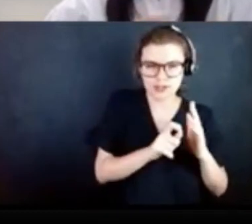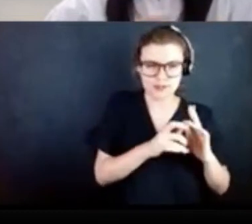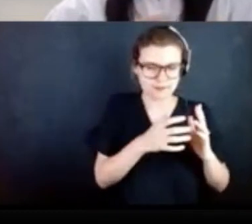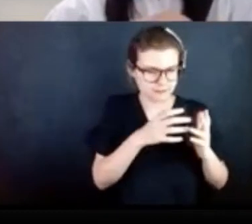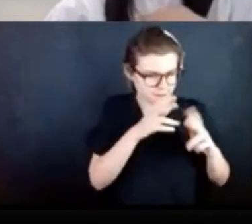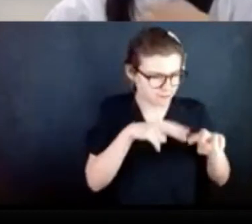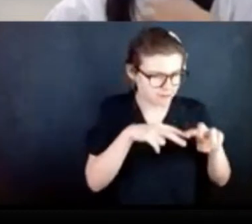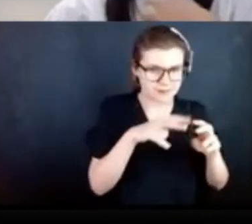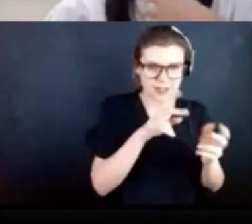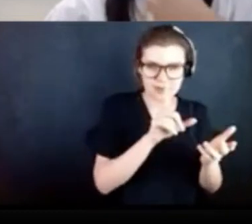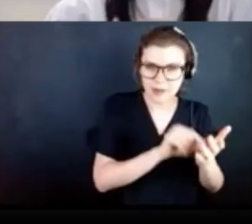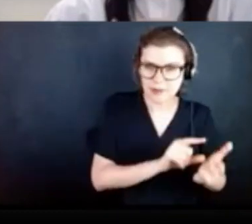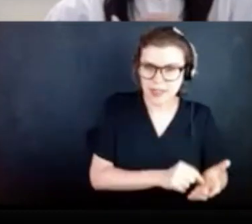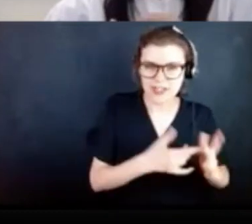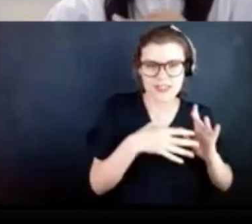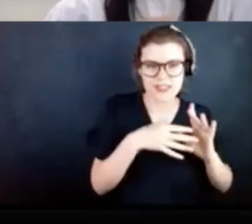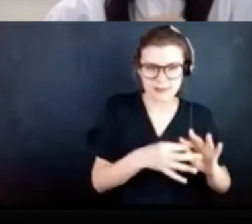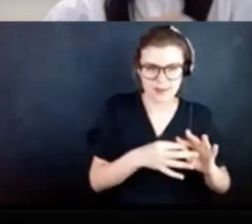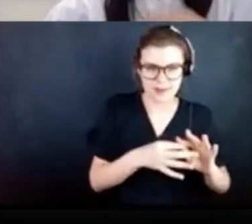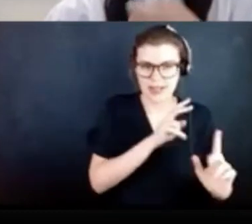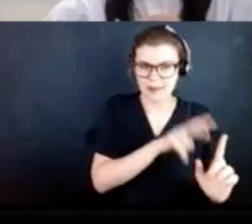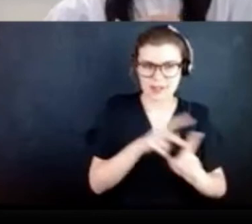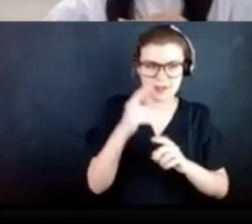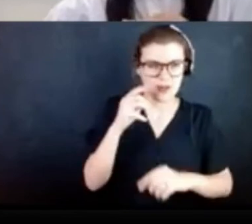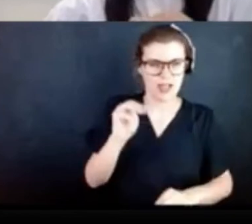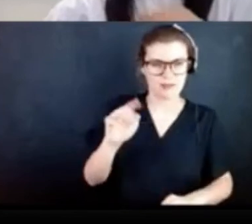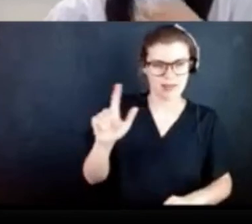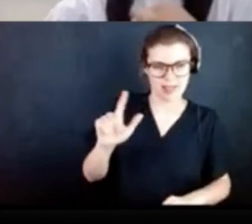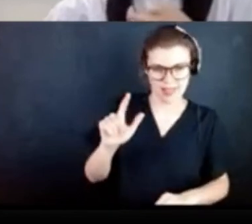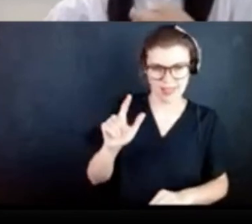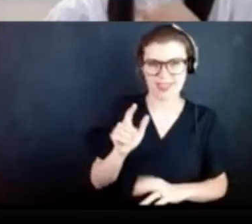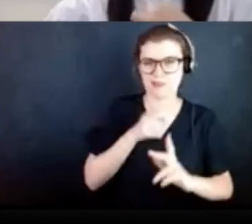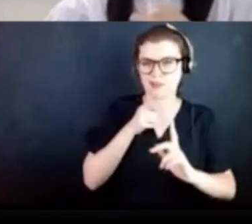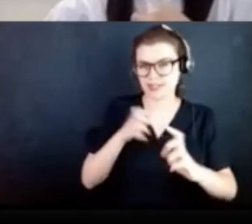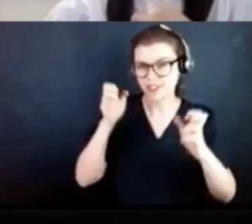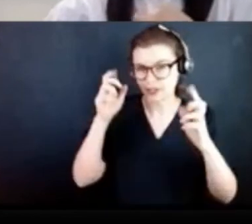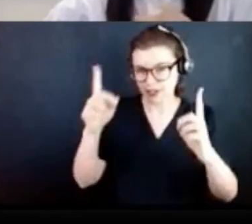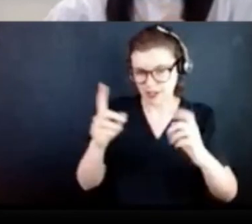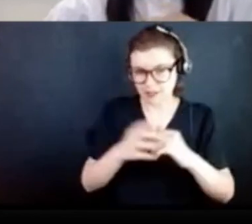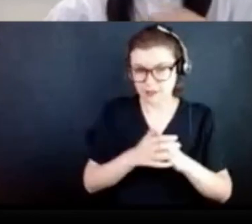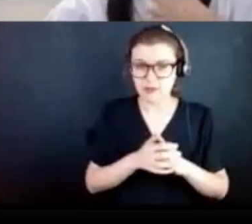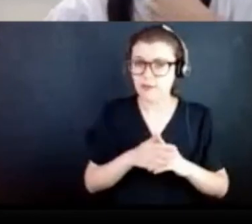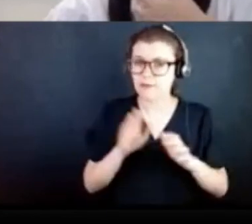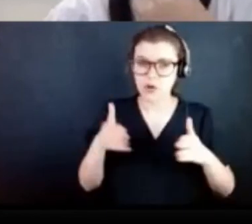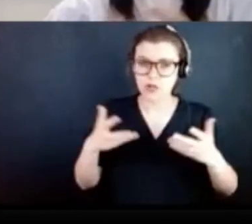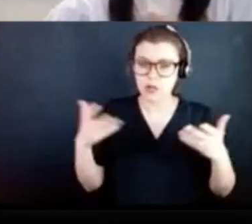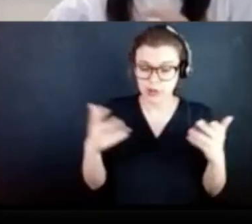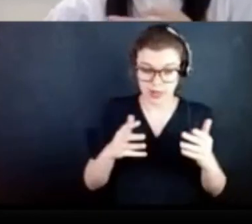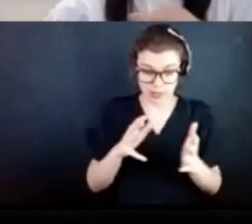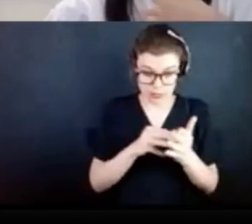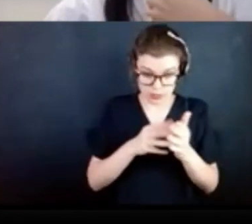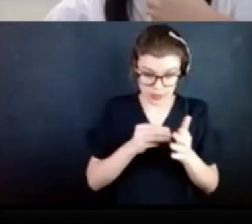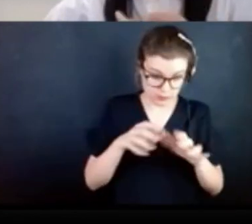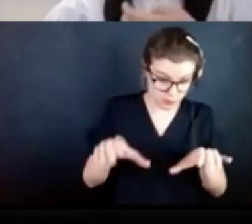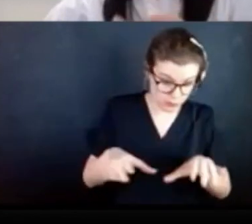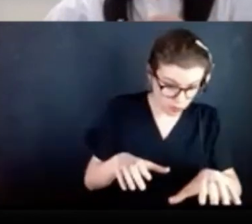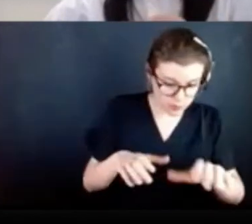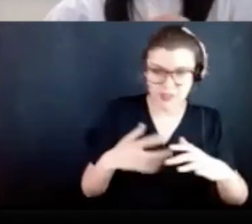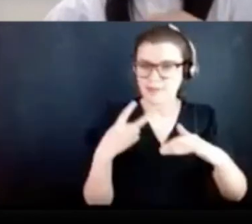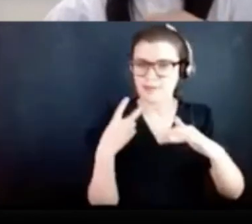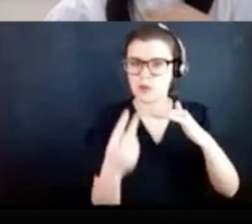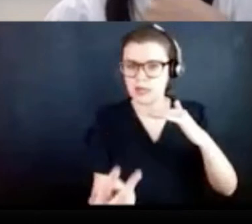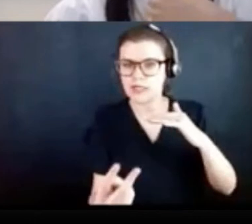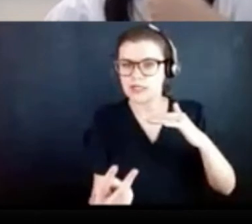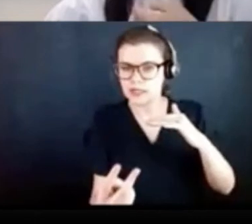review study showed that the majority of studies focused on the prediction of learning performance or dropouts, and were carried